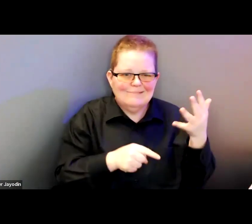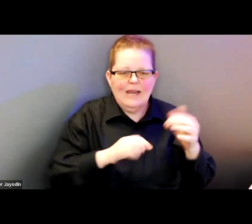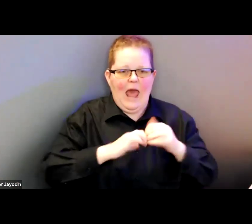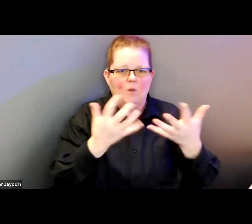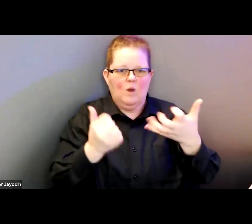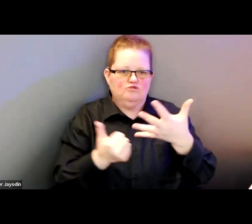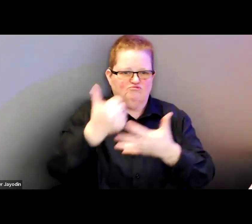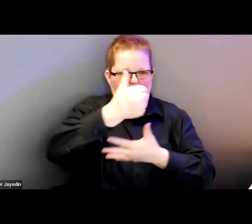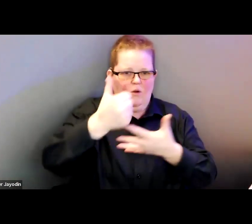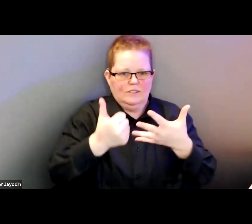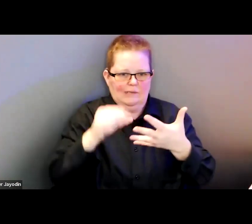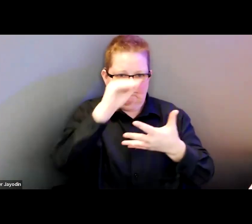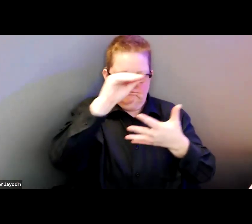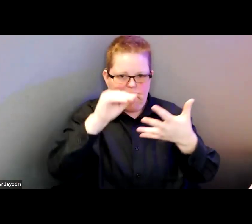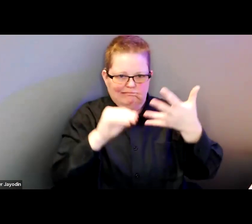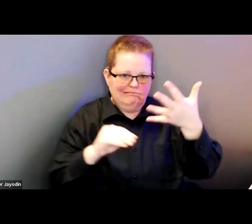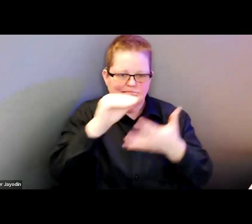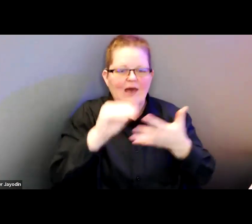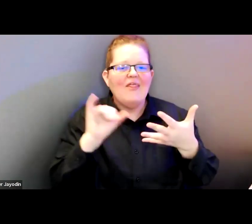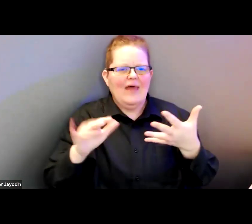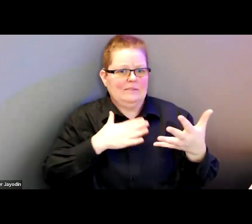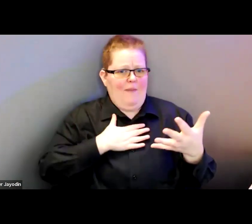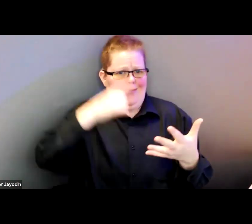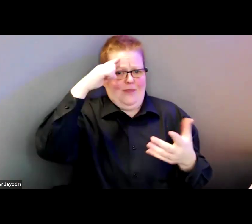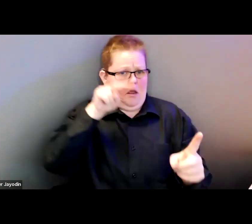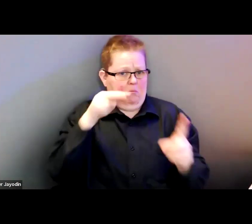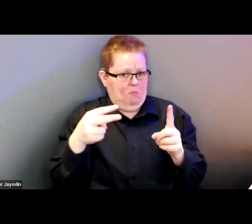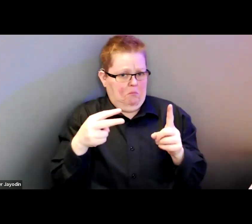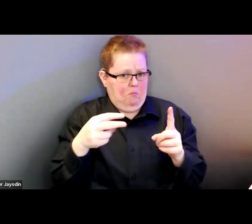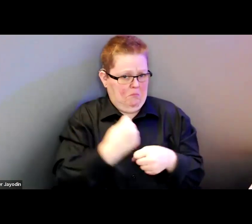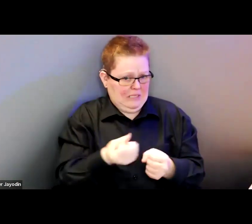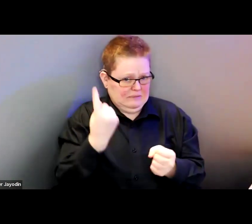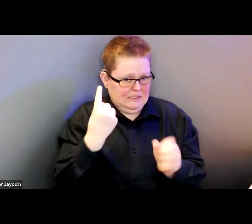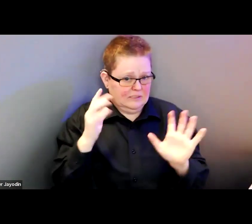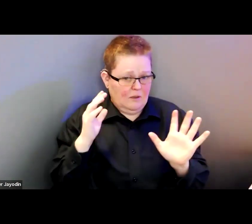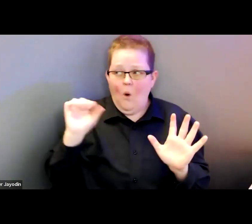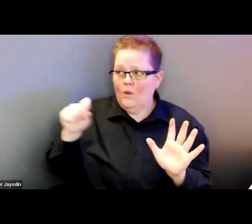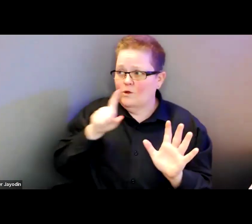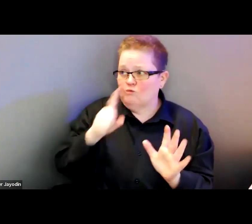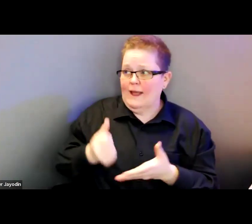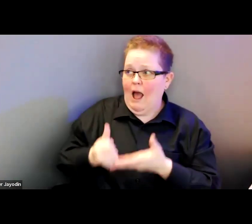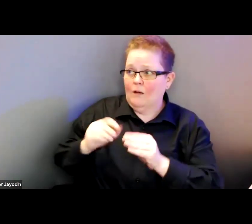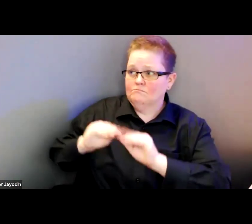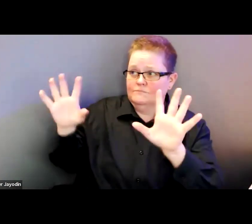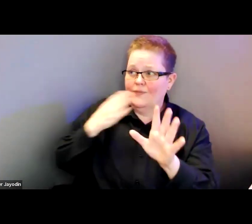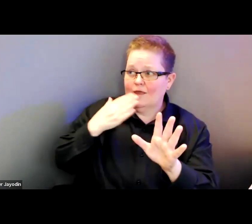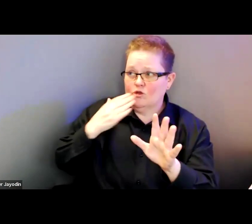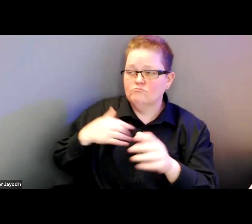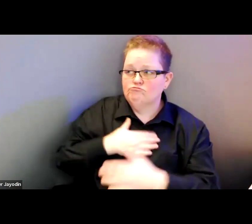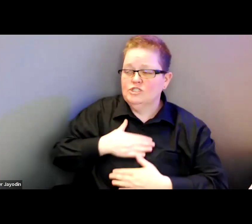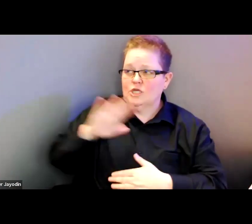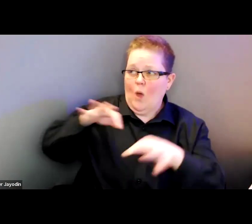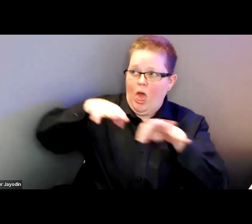that's the thinking, if that makes any sense. No, that's really helpful, and I think does make a lot of sense. I appreciate the